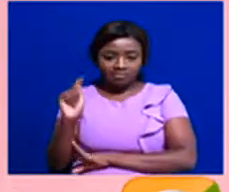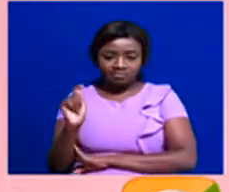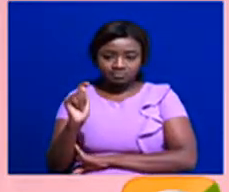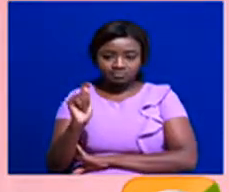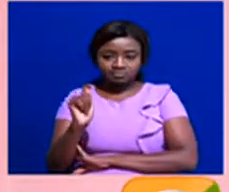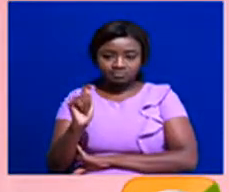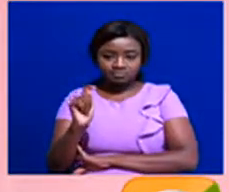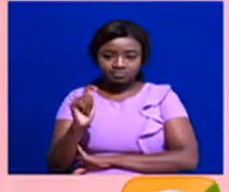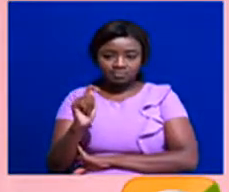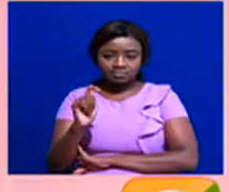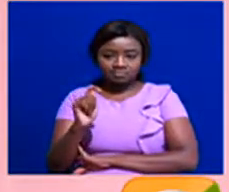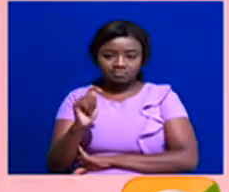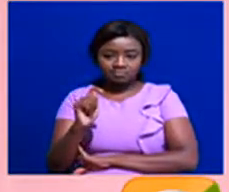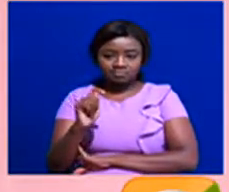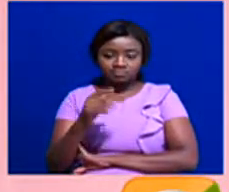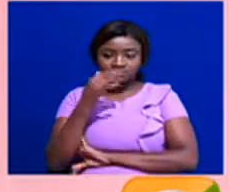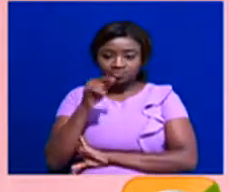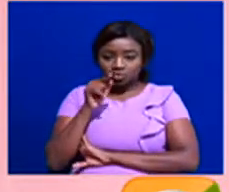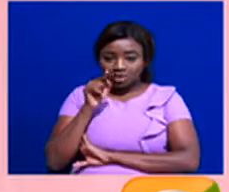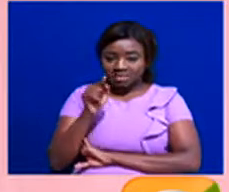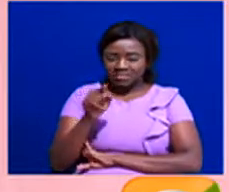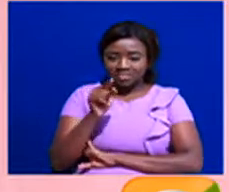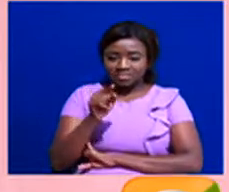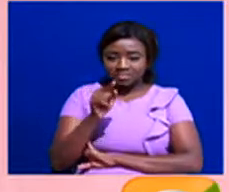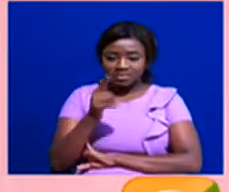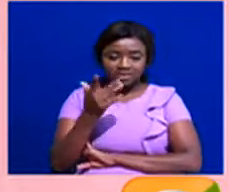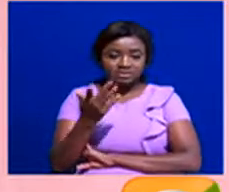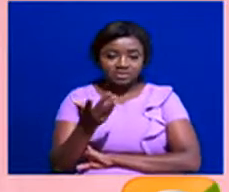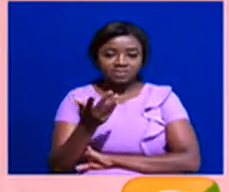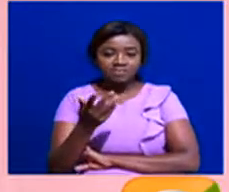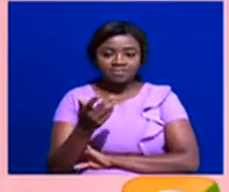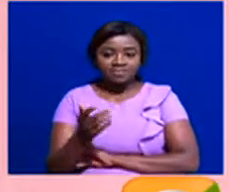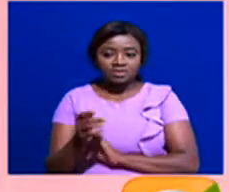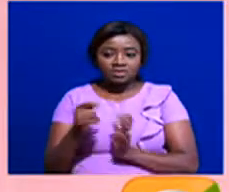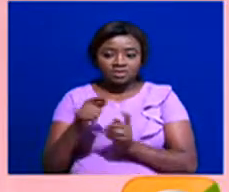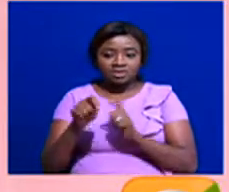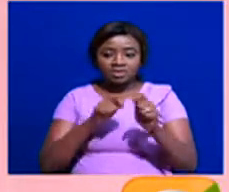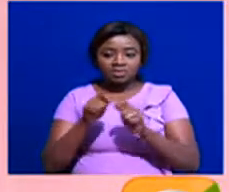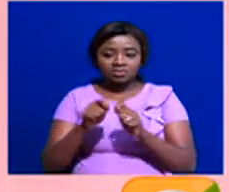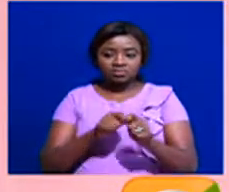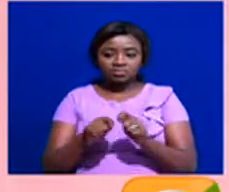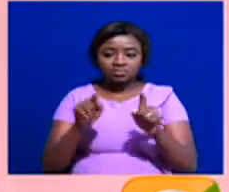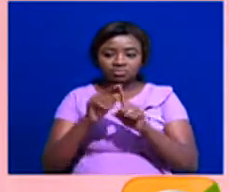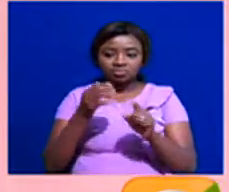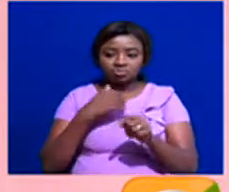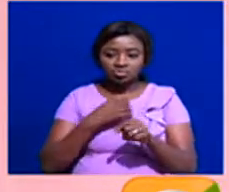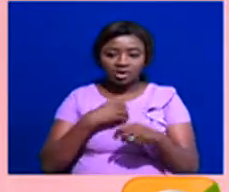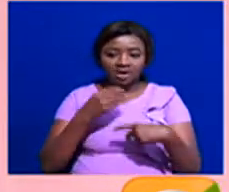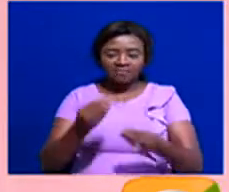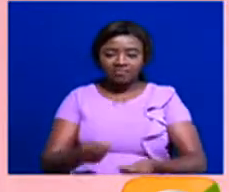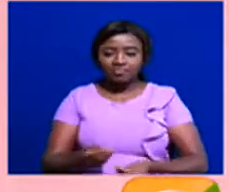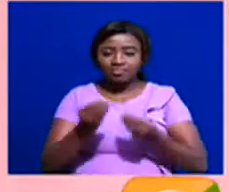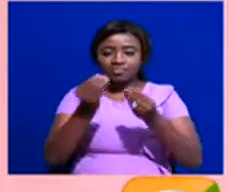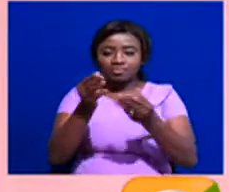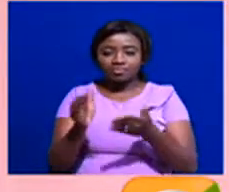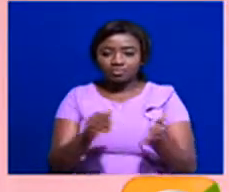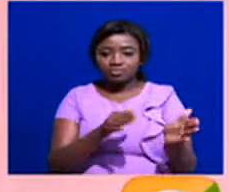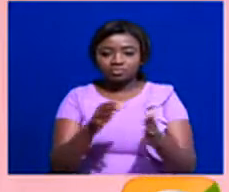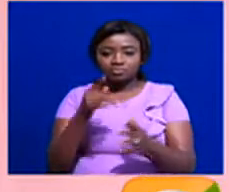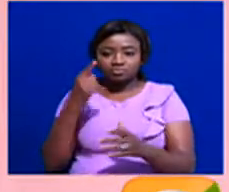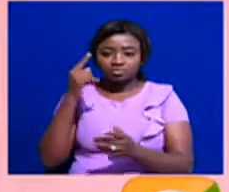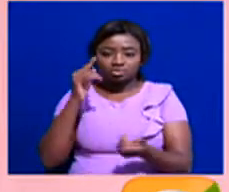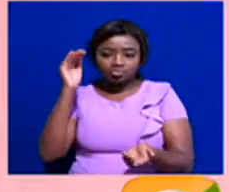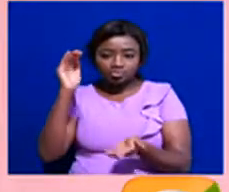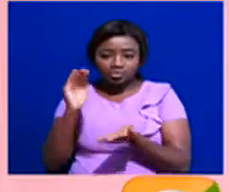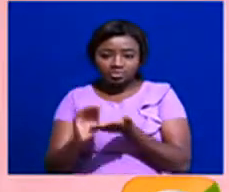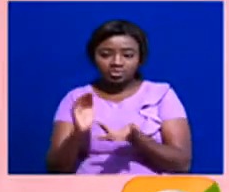on the provisions of the Framework Convention on Tobacco Control. And it has provisions for reduction of